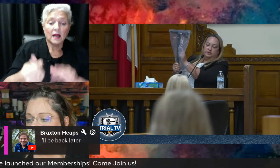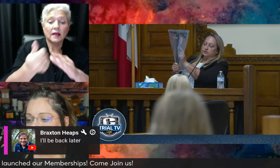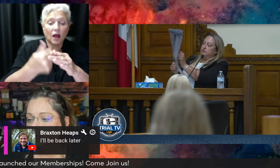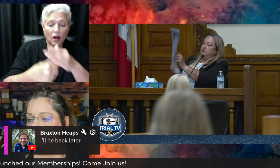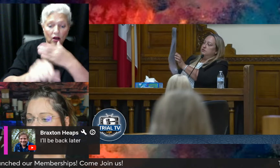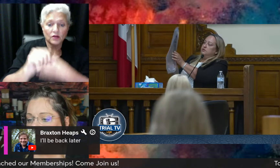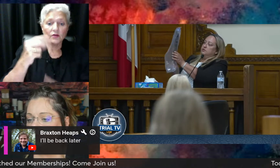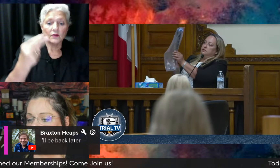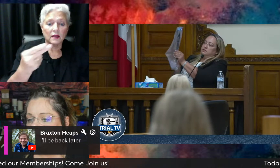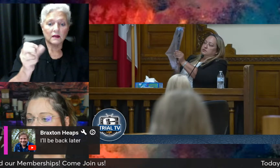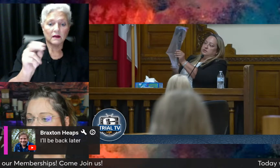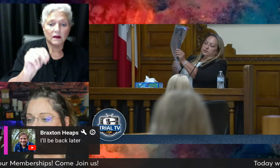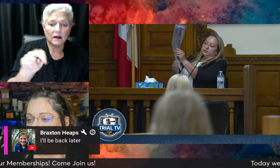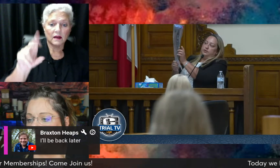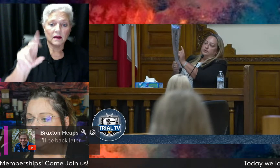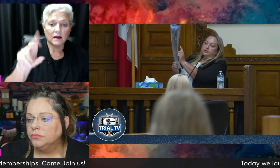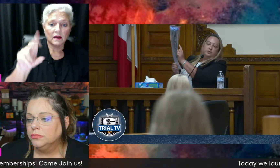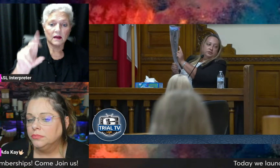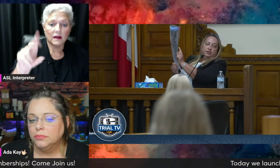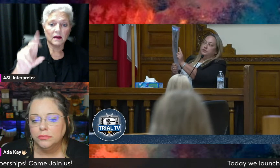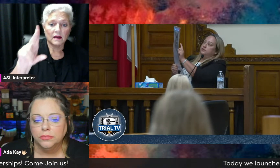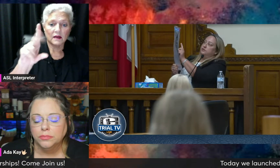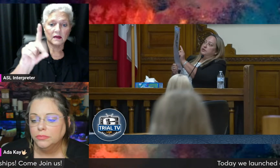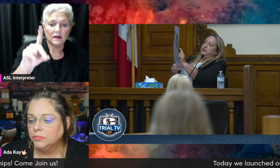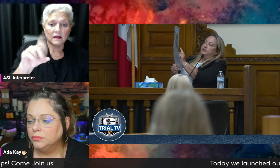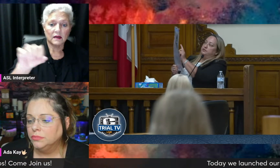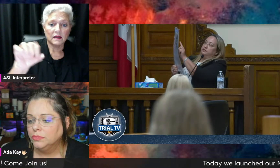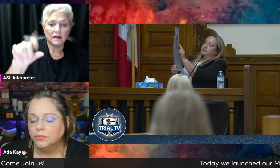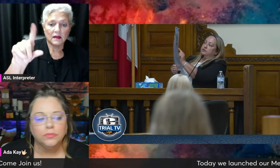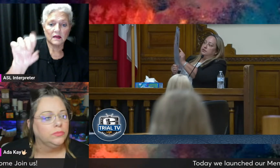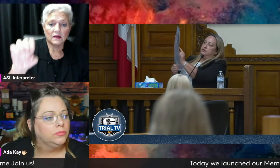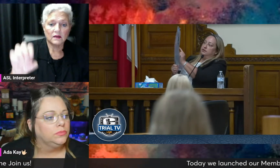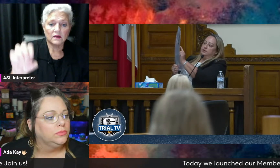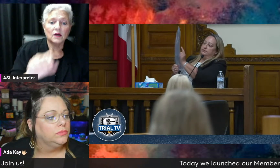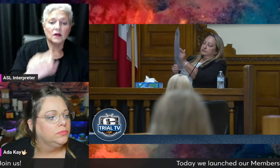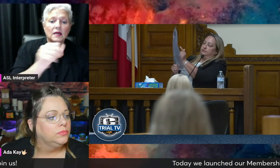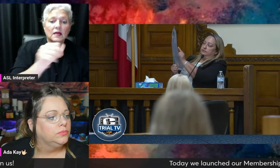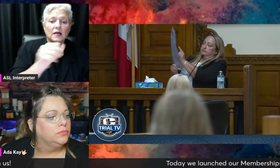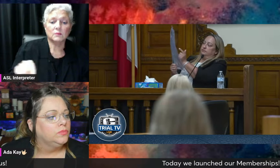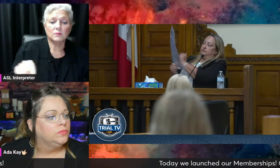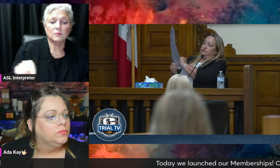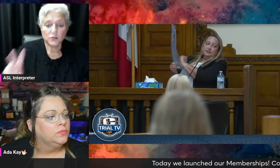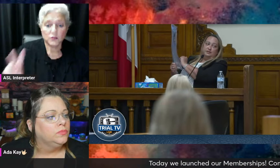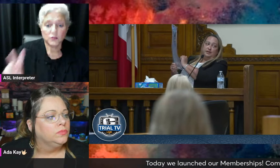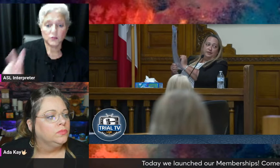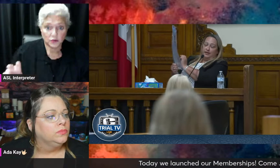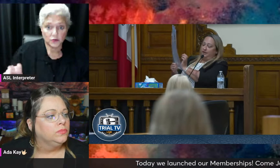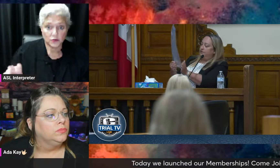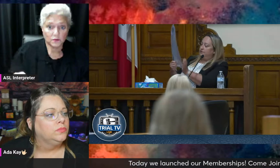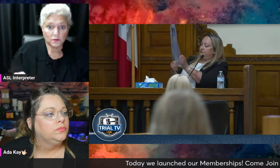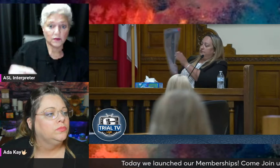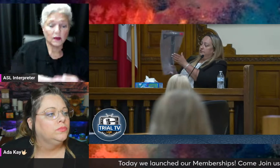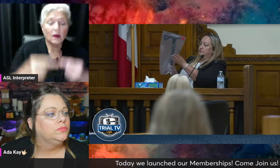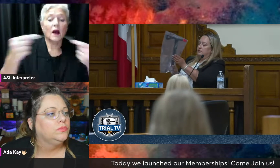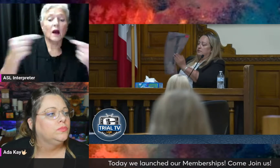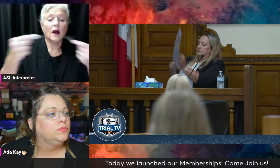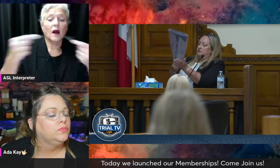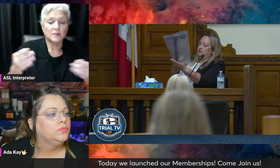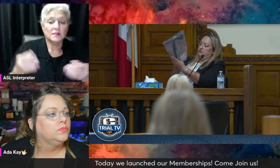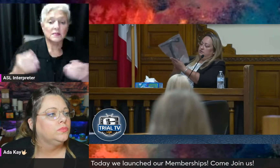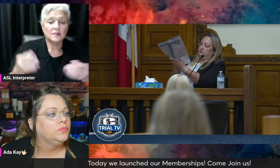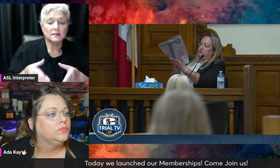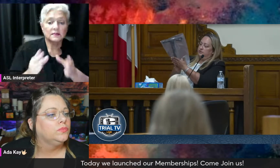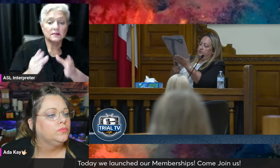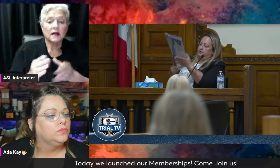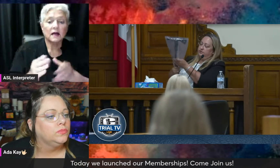10.1 listed. 10.2 is adjacent to that on the adjacent side of the handle.